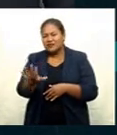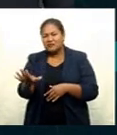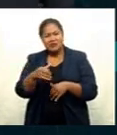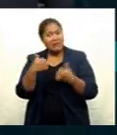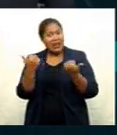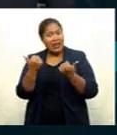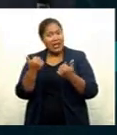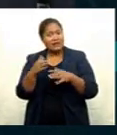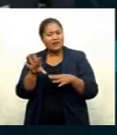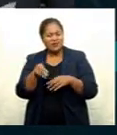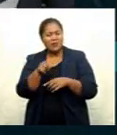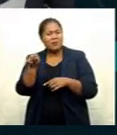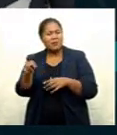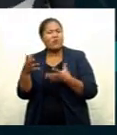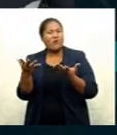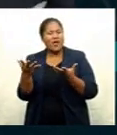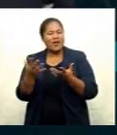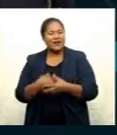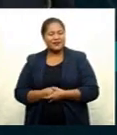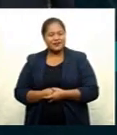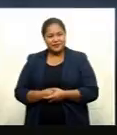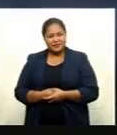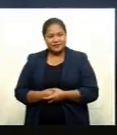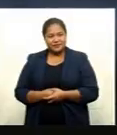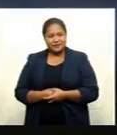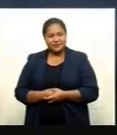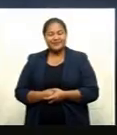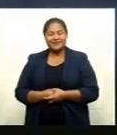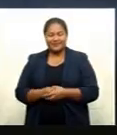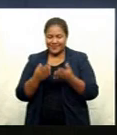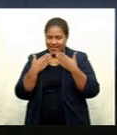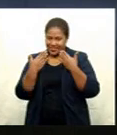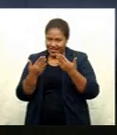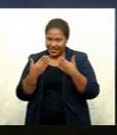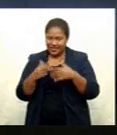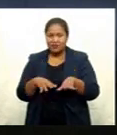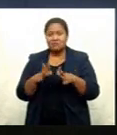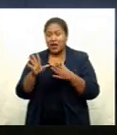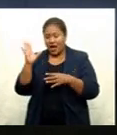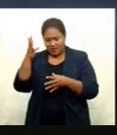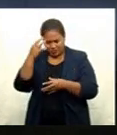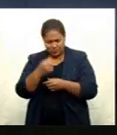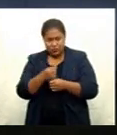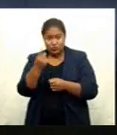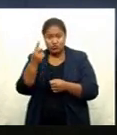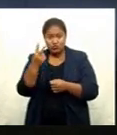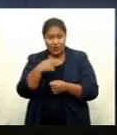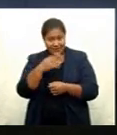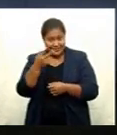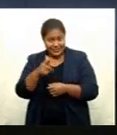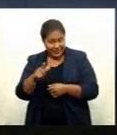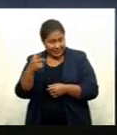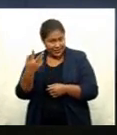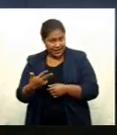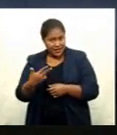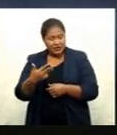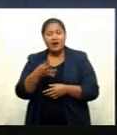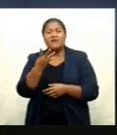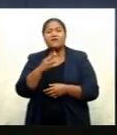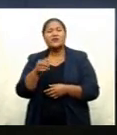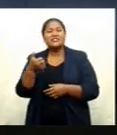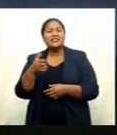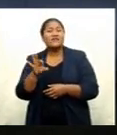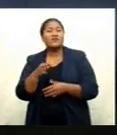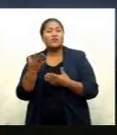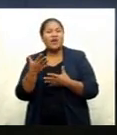of cases from? Thank you, Atela. Out of the 279 cases recorded today, 46 are